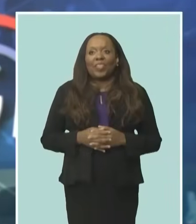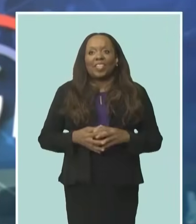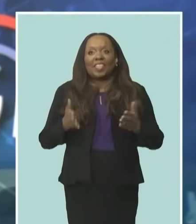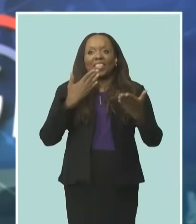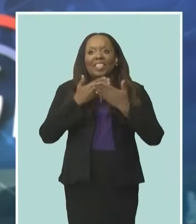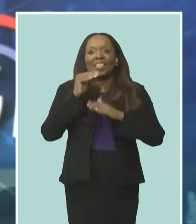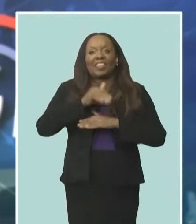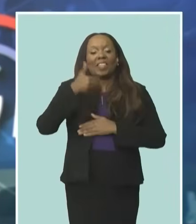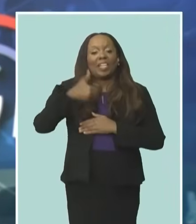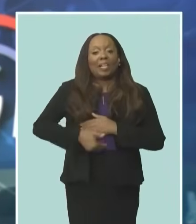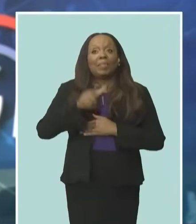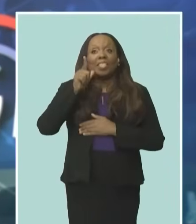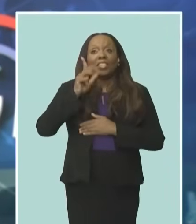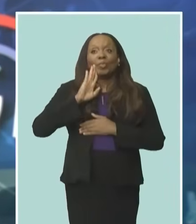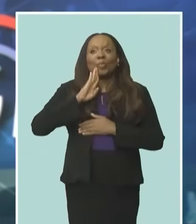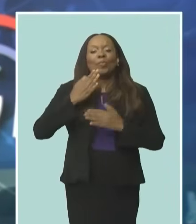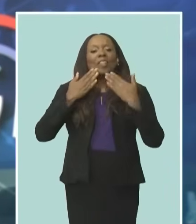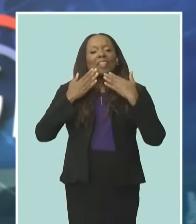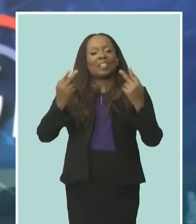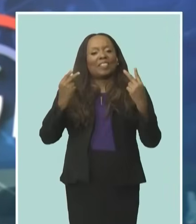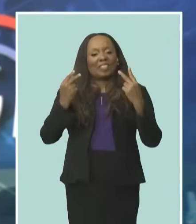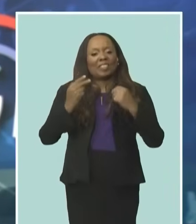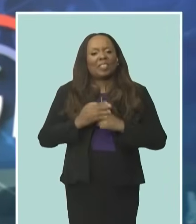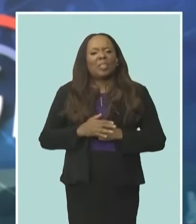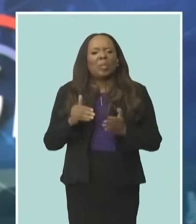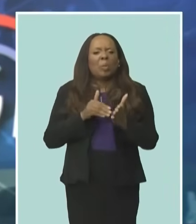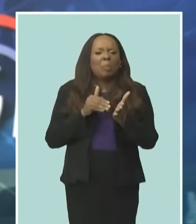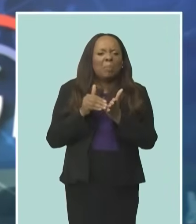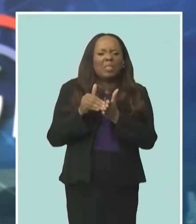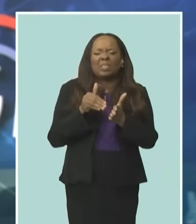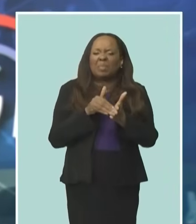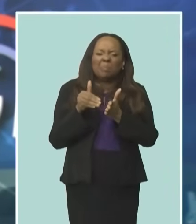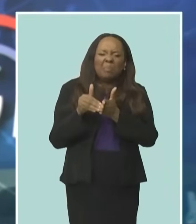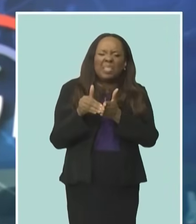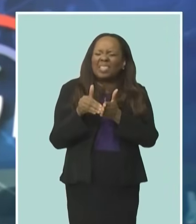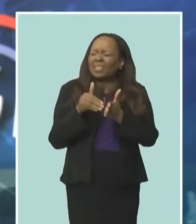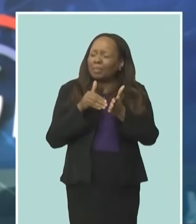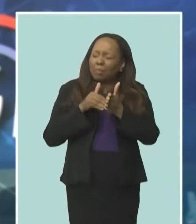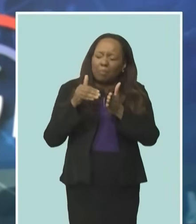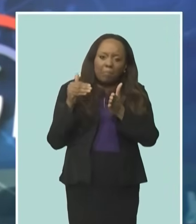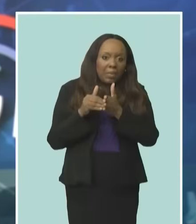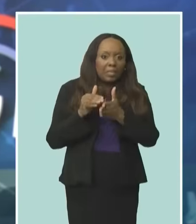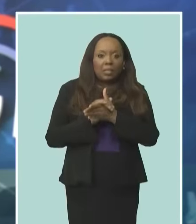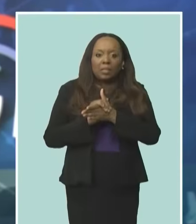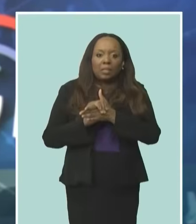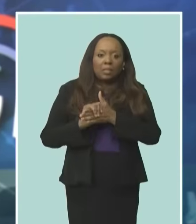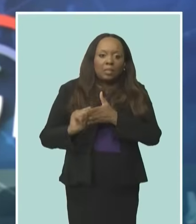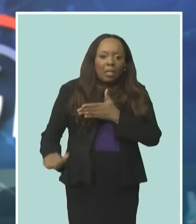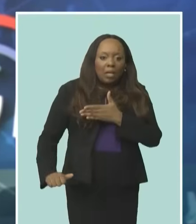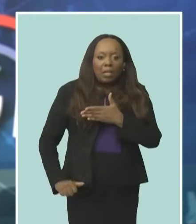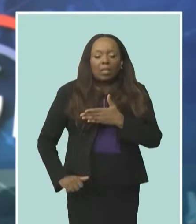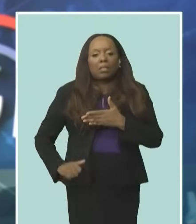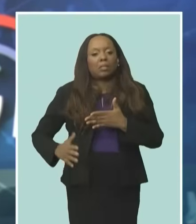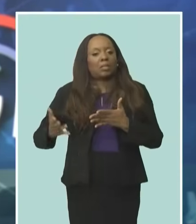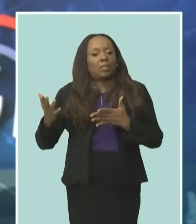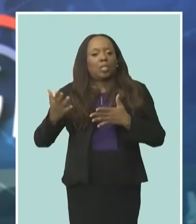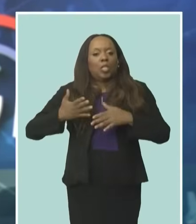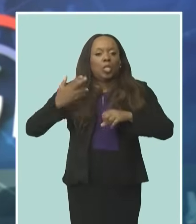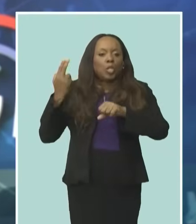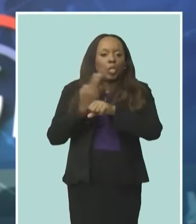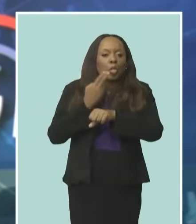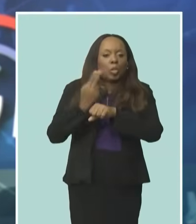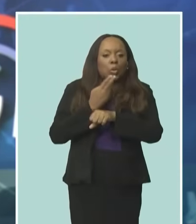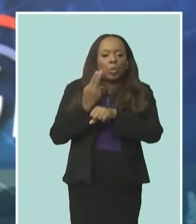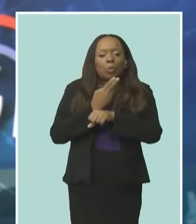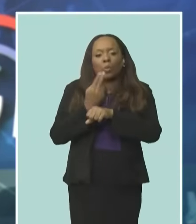Good evening, I'm Lisa Broom. Thank you so much for tuning in. In our top story tonight, millions of dollars are being tied up because personal injury